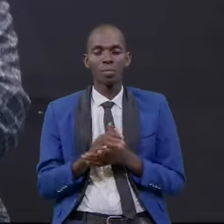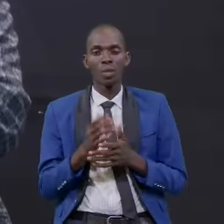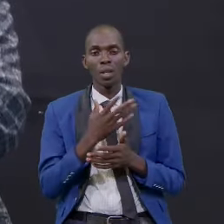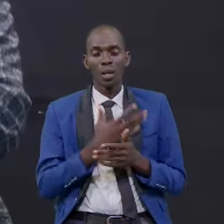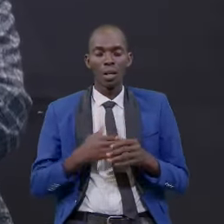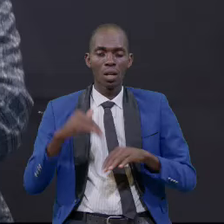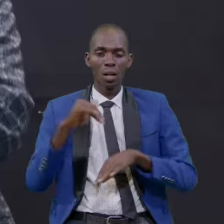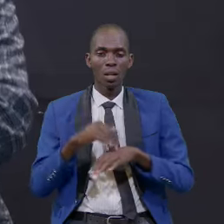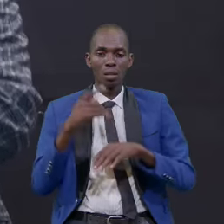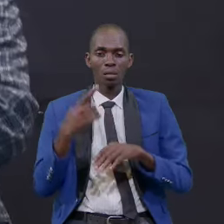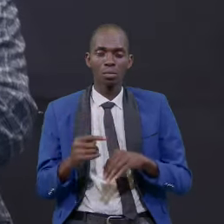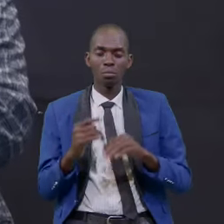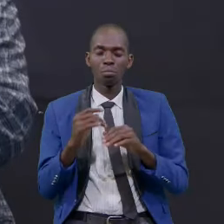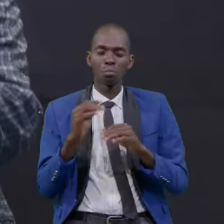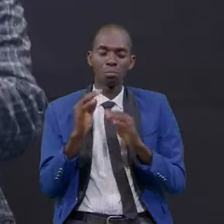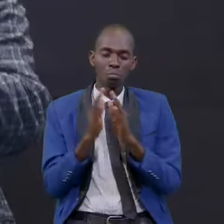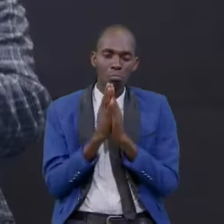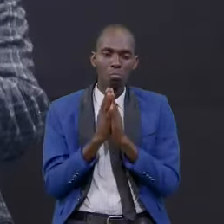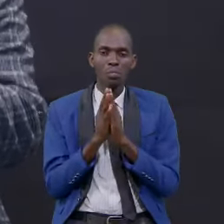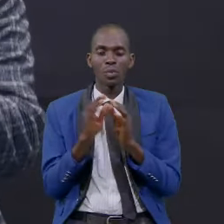of the name of Jesus,